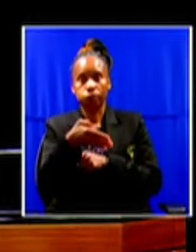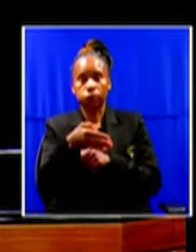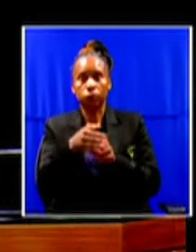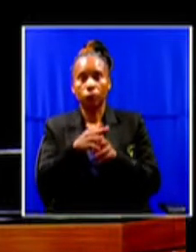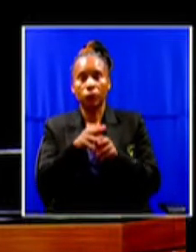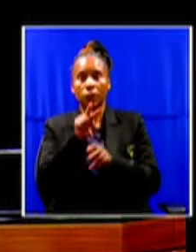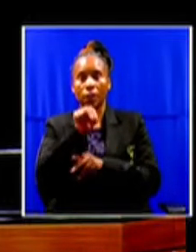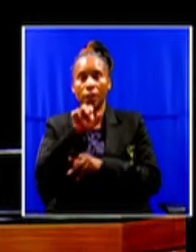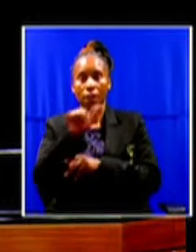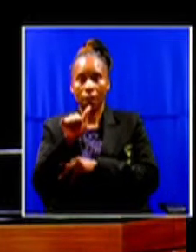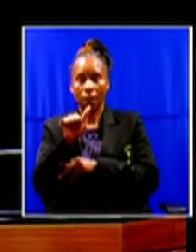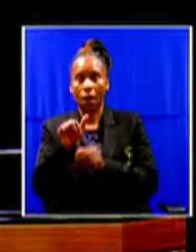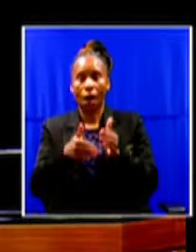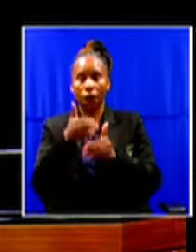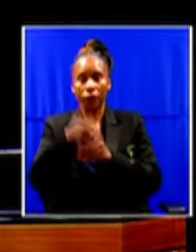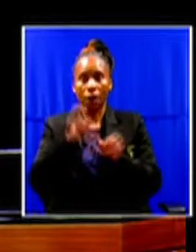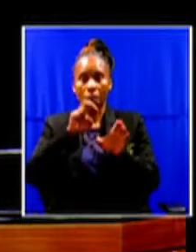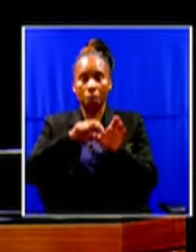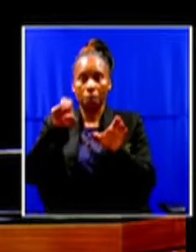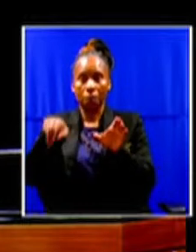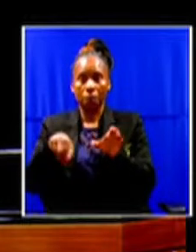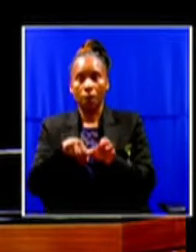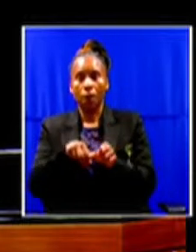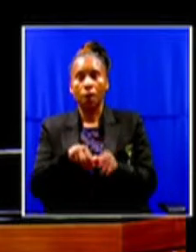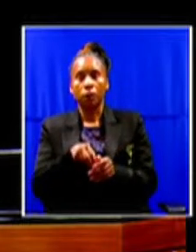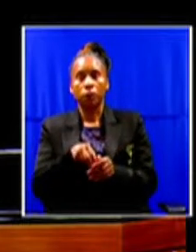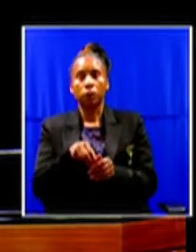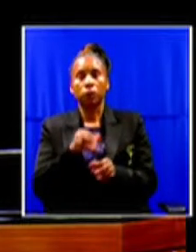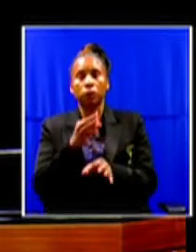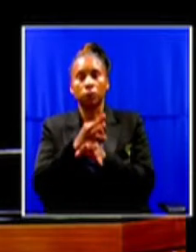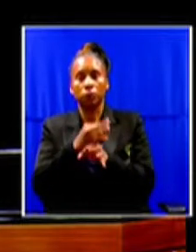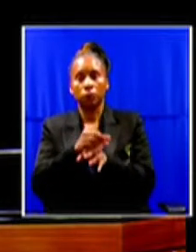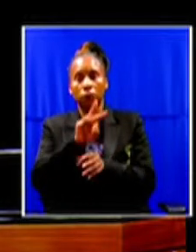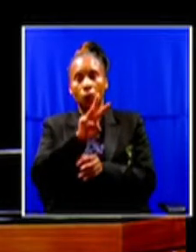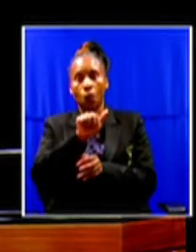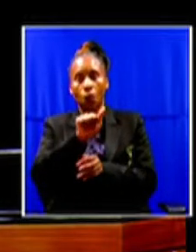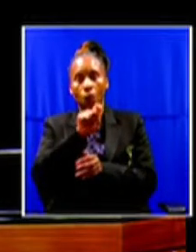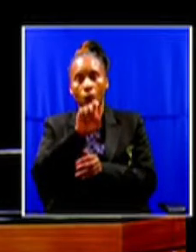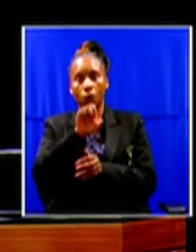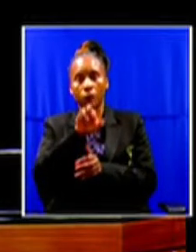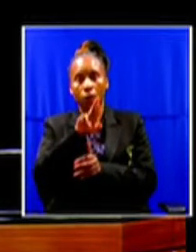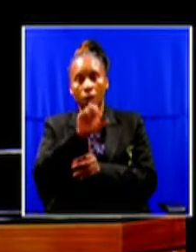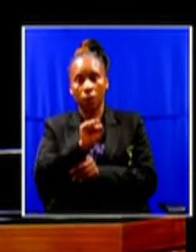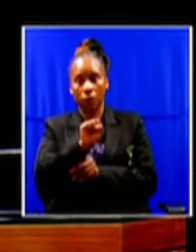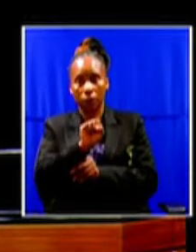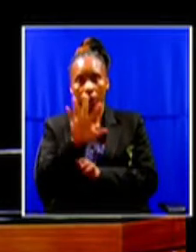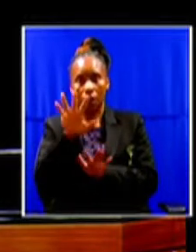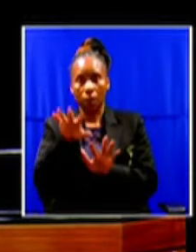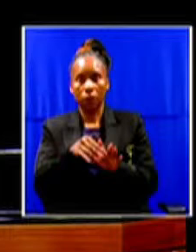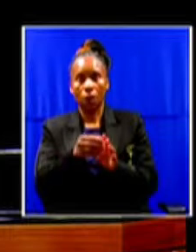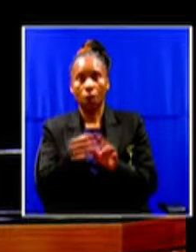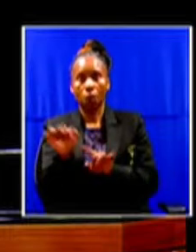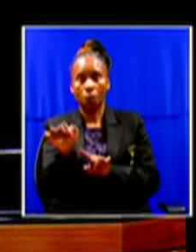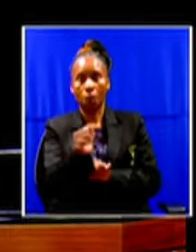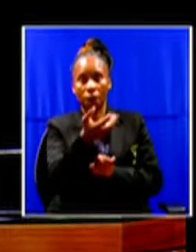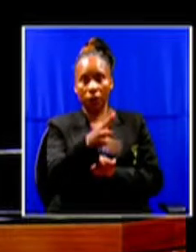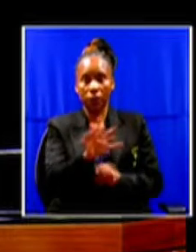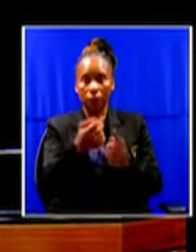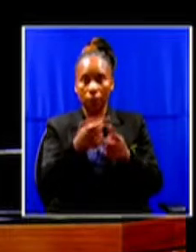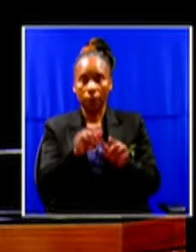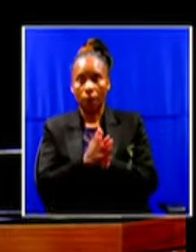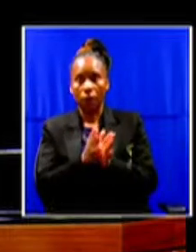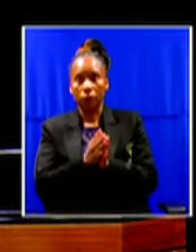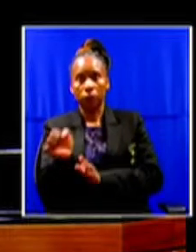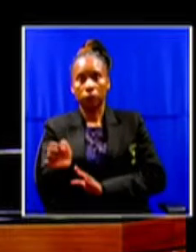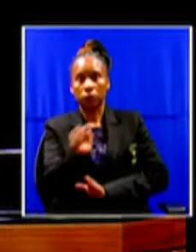owing to the resignation of Mr. M. Waters has been filled by the nomination of Ms. T. Bodlani